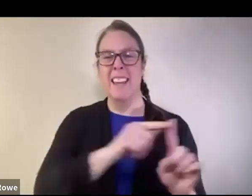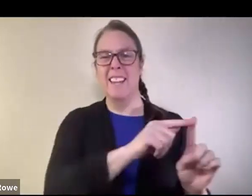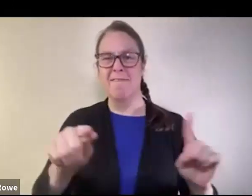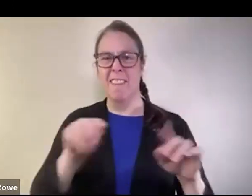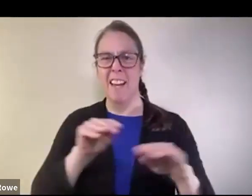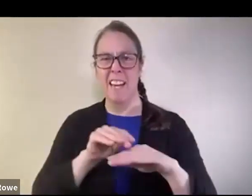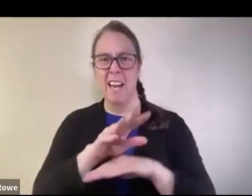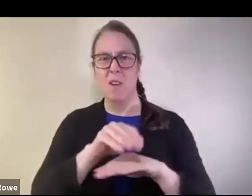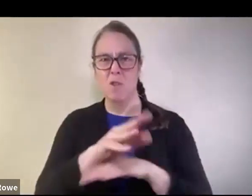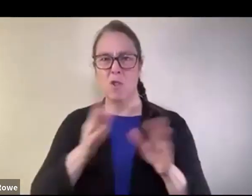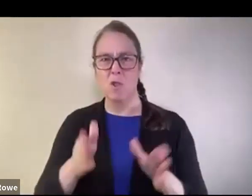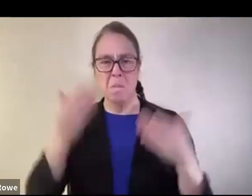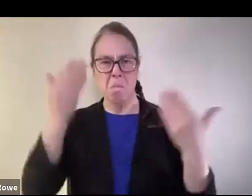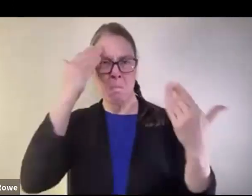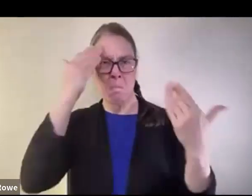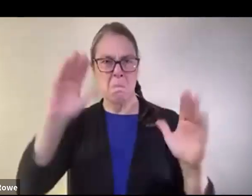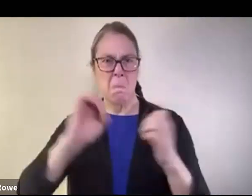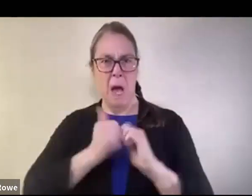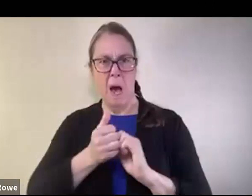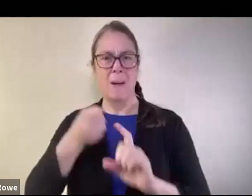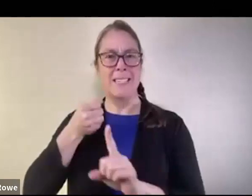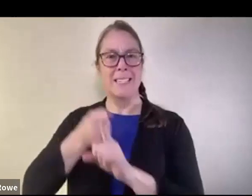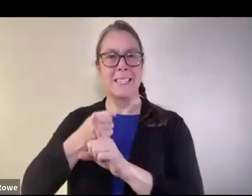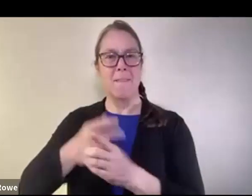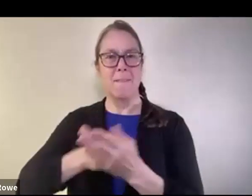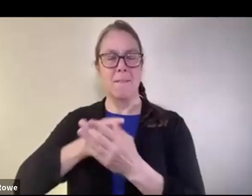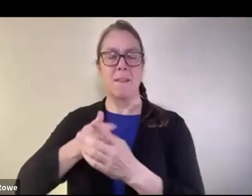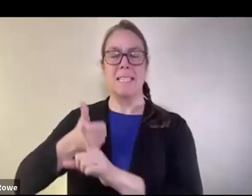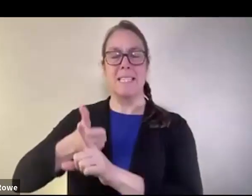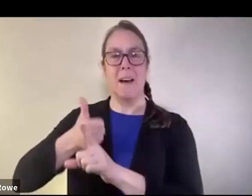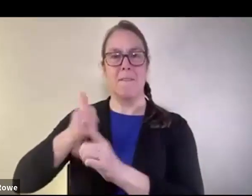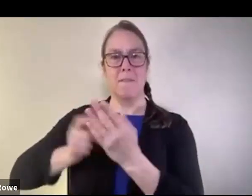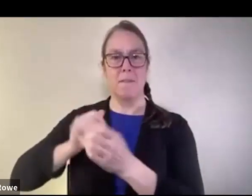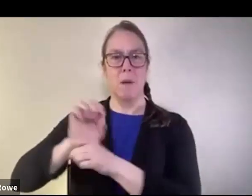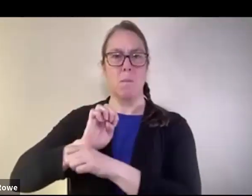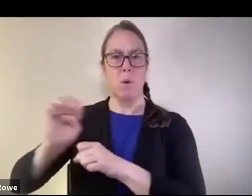always know how the self-employment program works. I